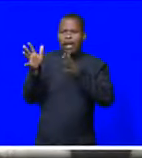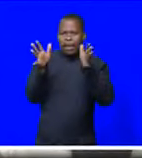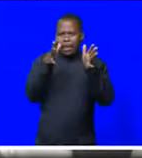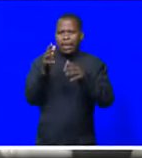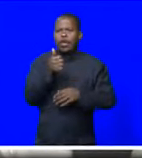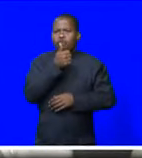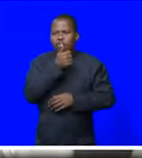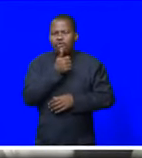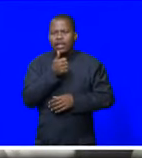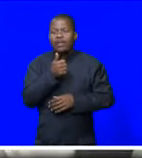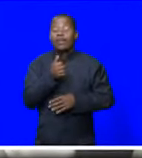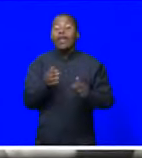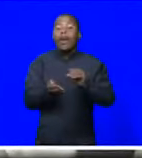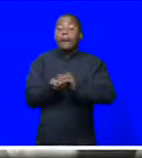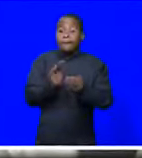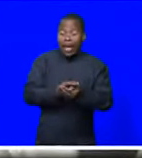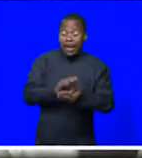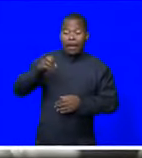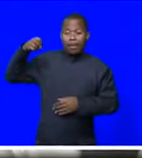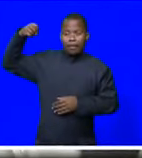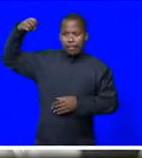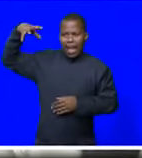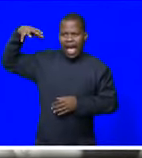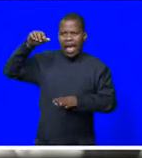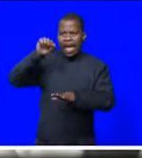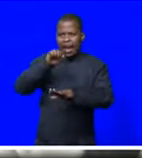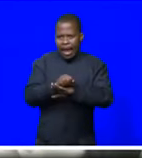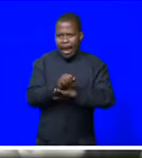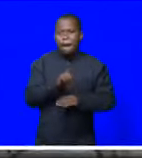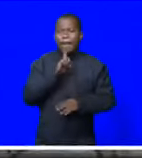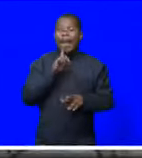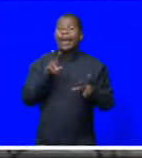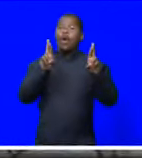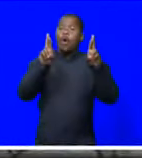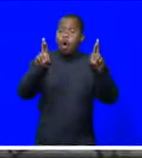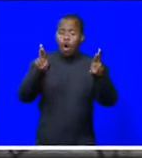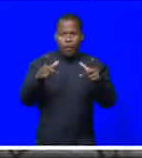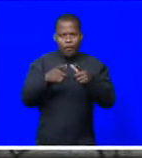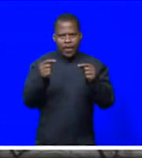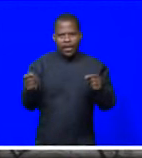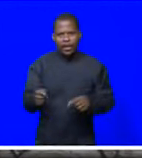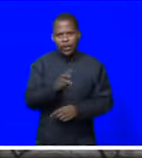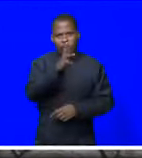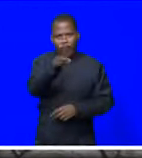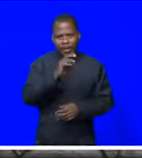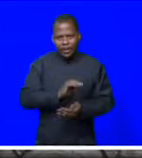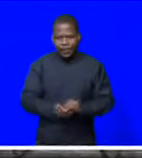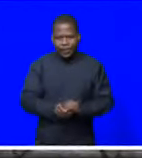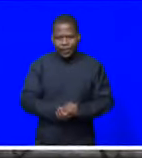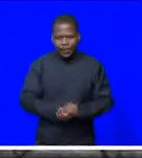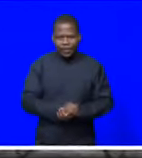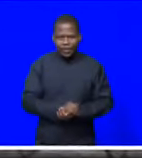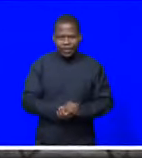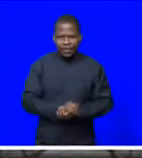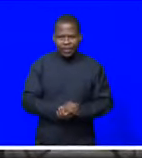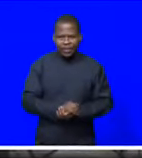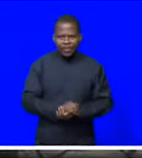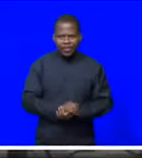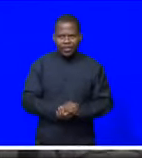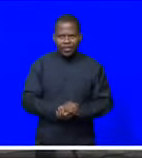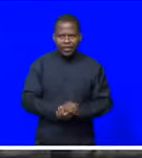lona electricity sine lakithi sinenhlahla lempi ngoba lalapho cishe ube mnyendi khona ngisetule